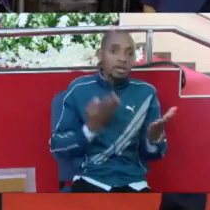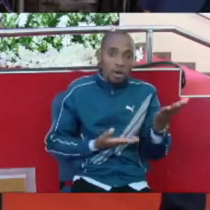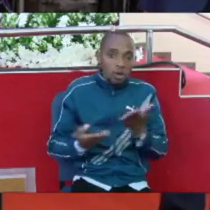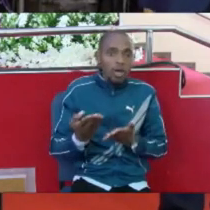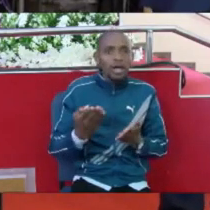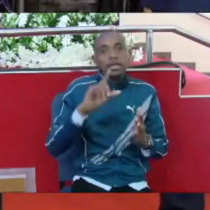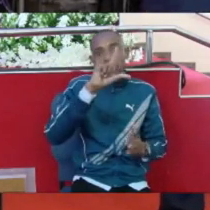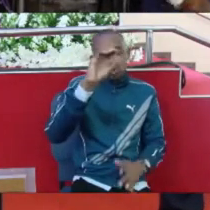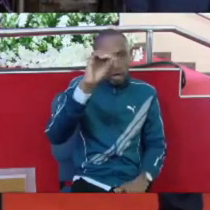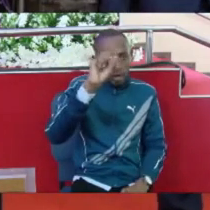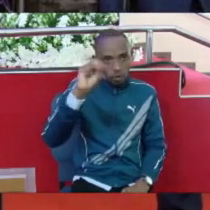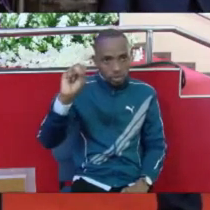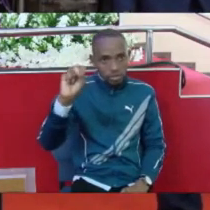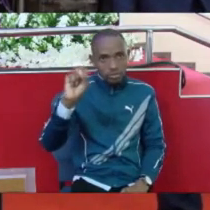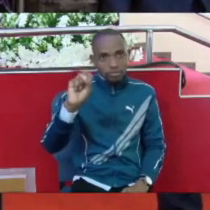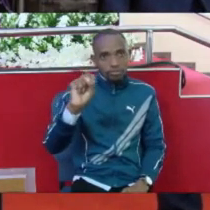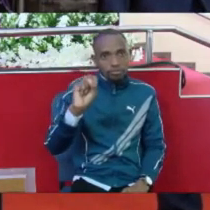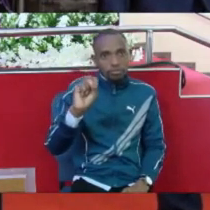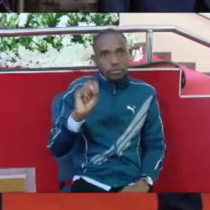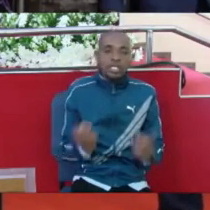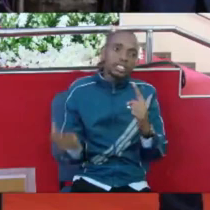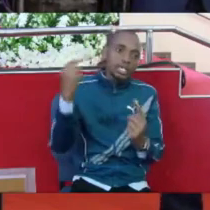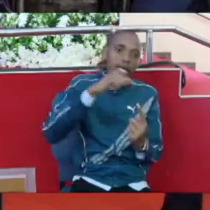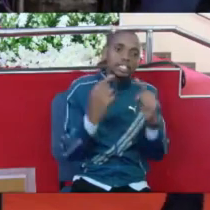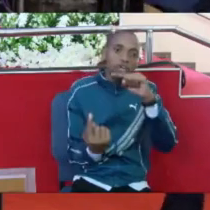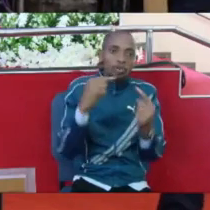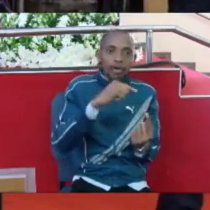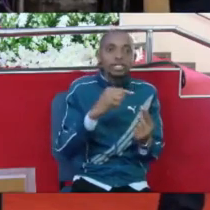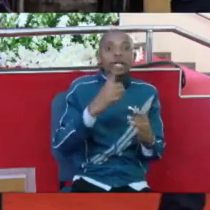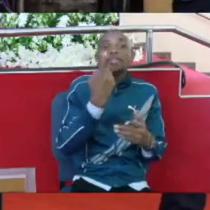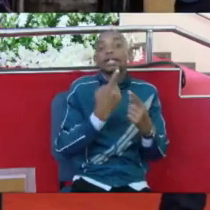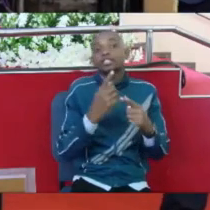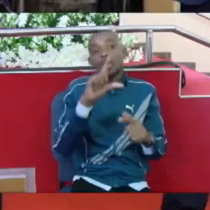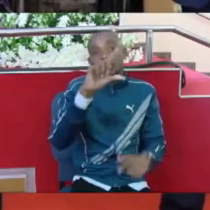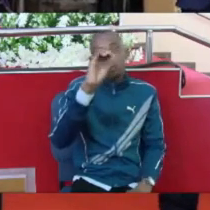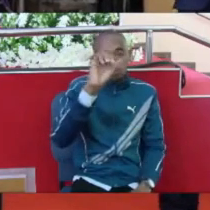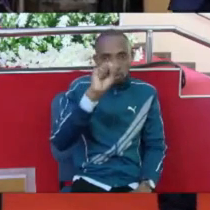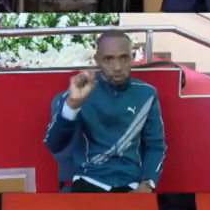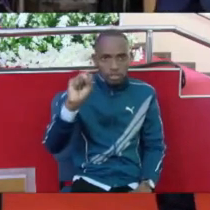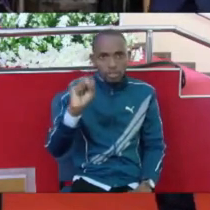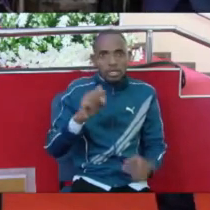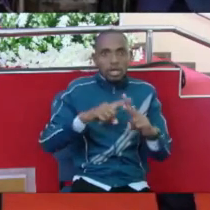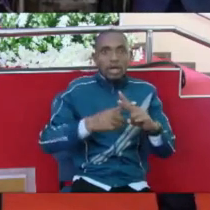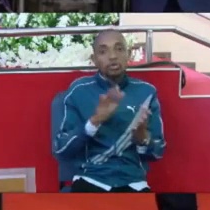lose, because pride can come over your head and you start becoming